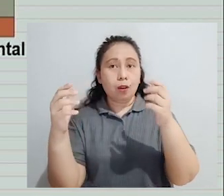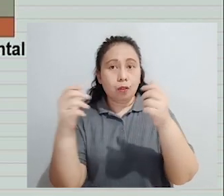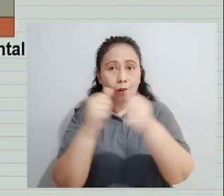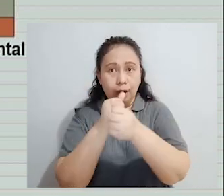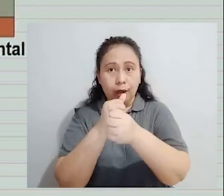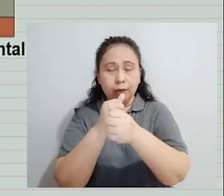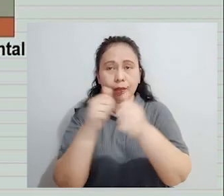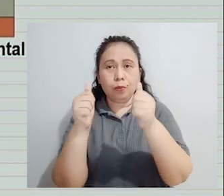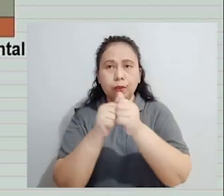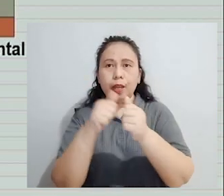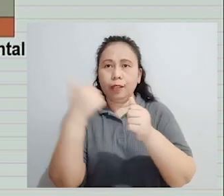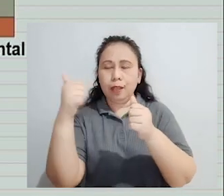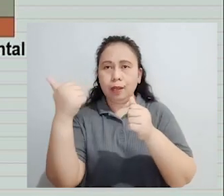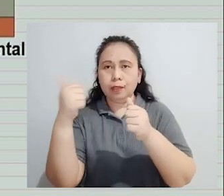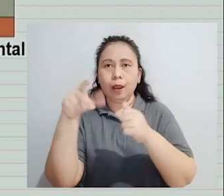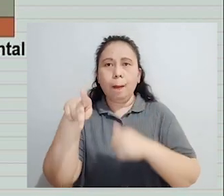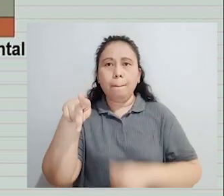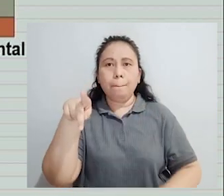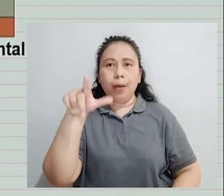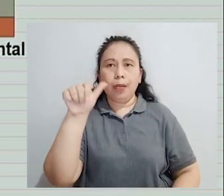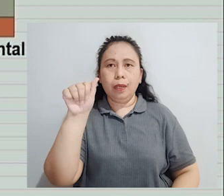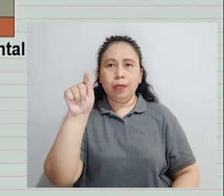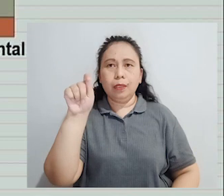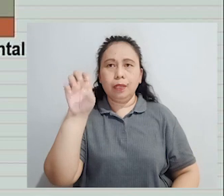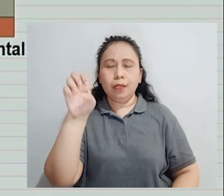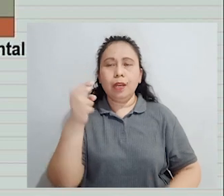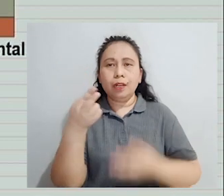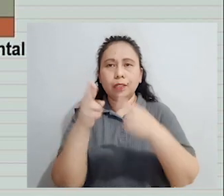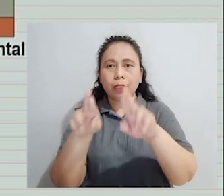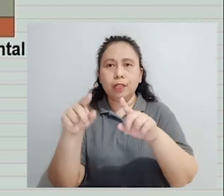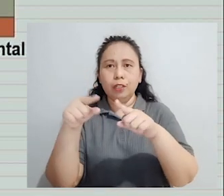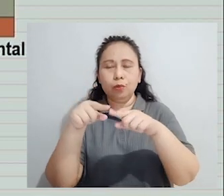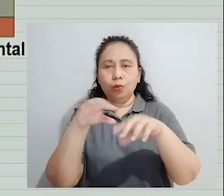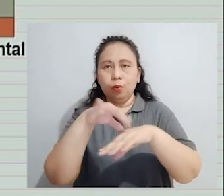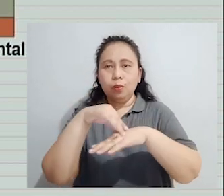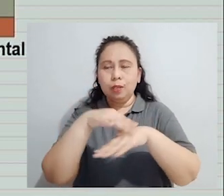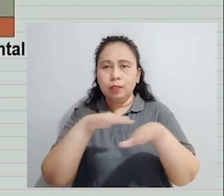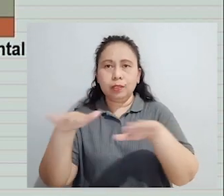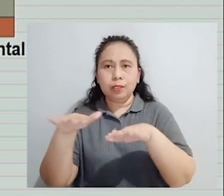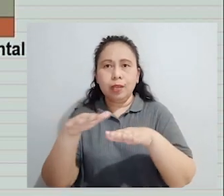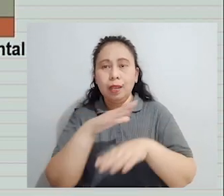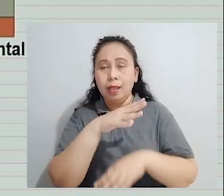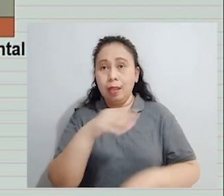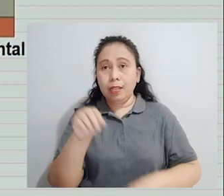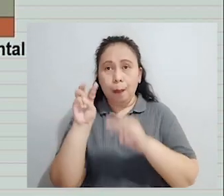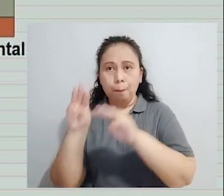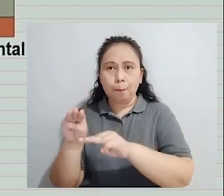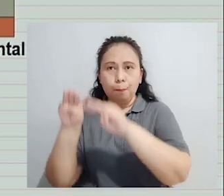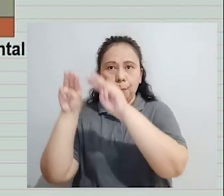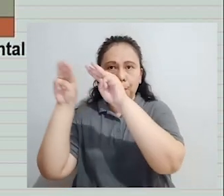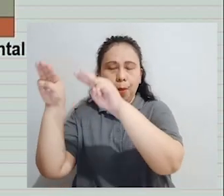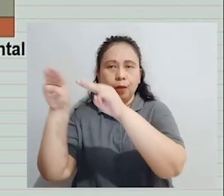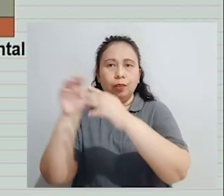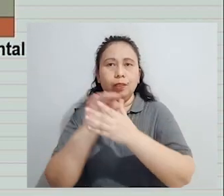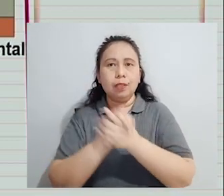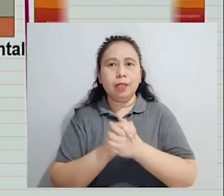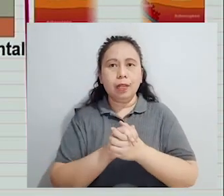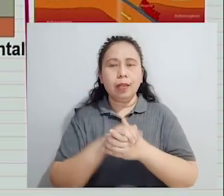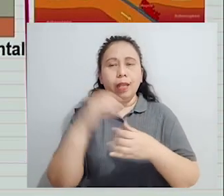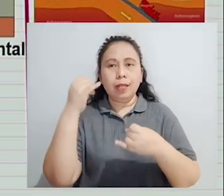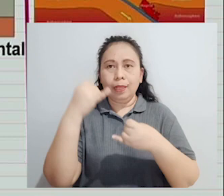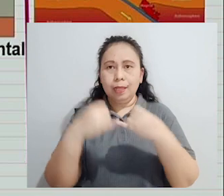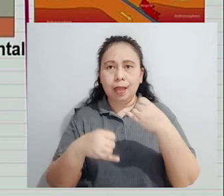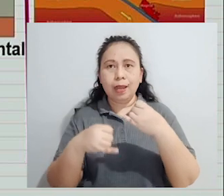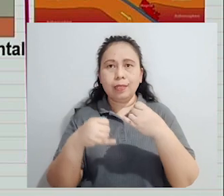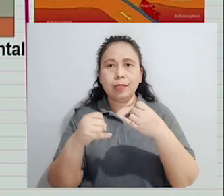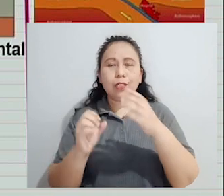another continental plate, resulting to earthquakes and mountain ranges. Last is oceanic to